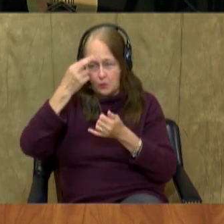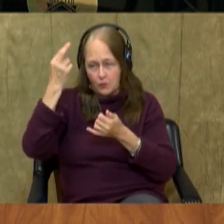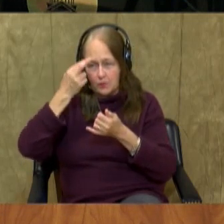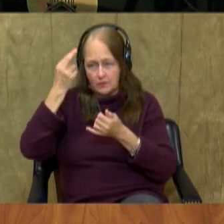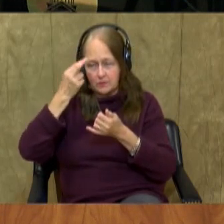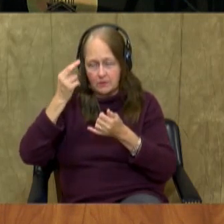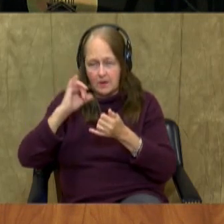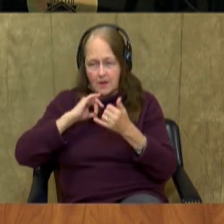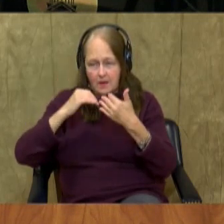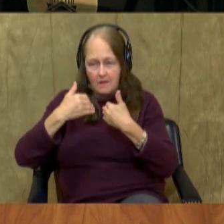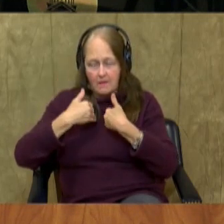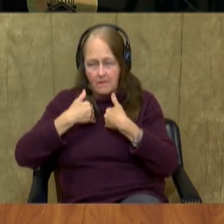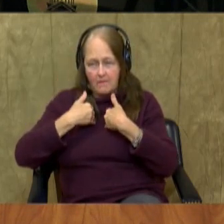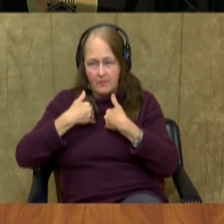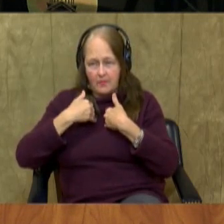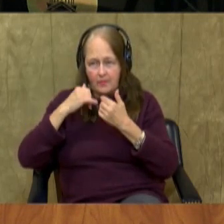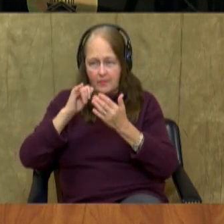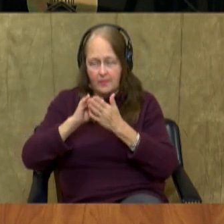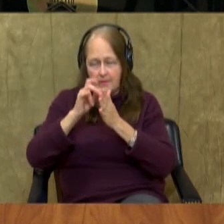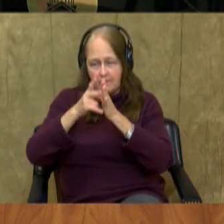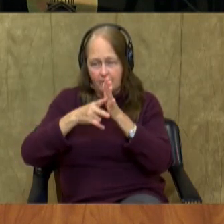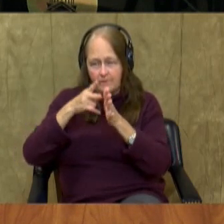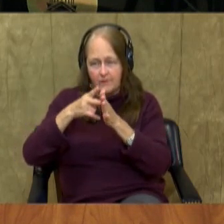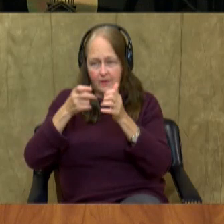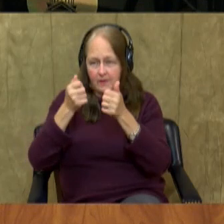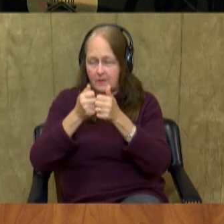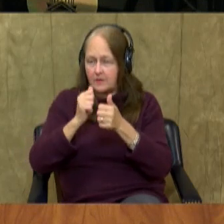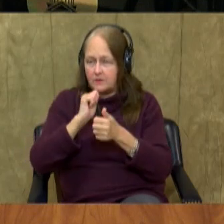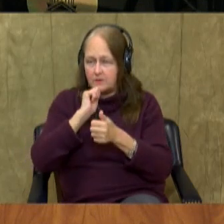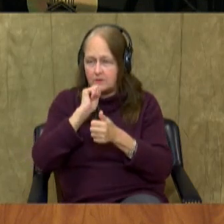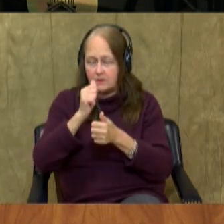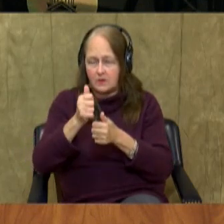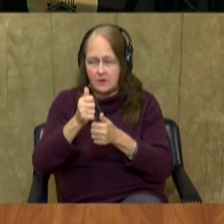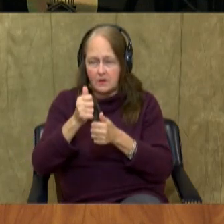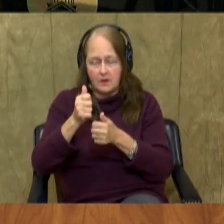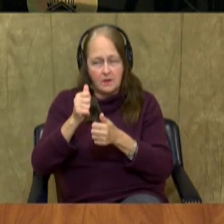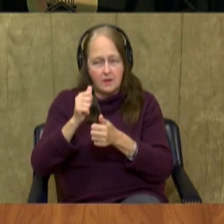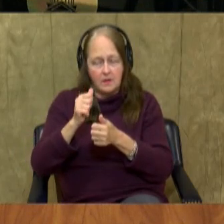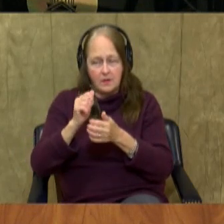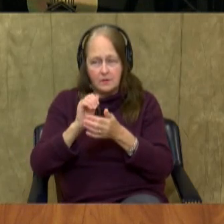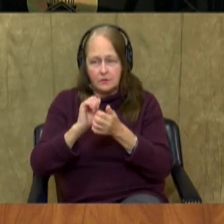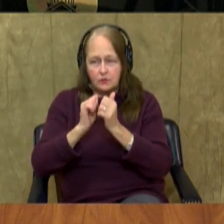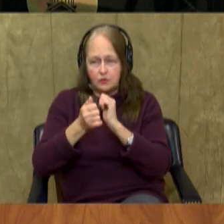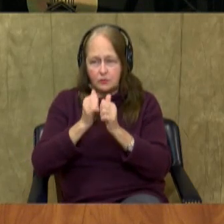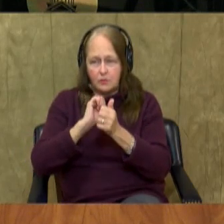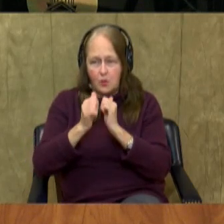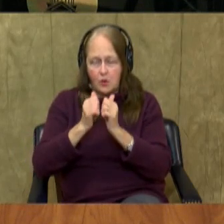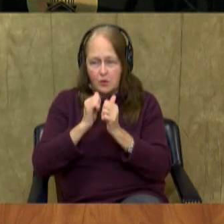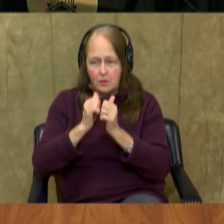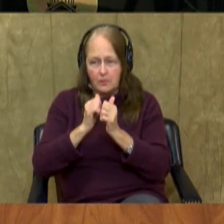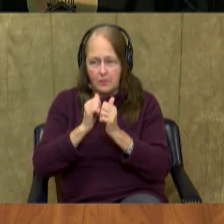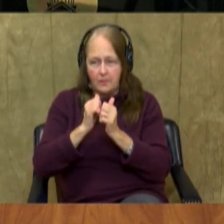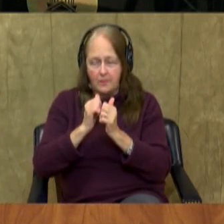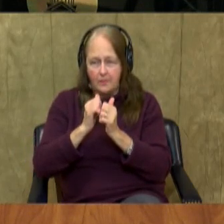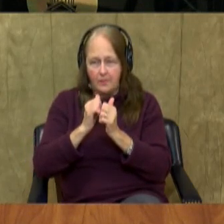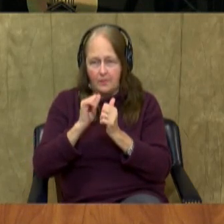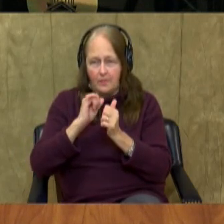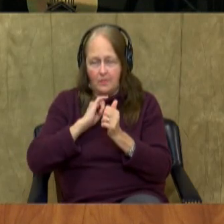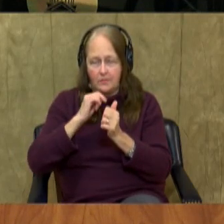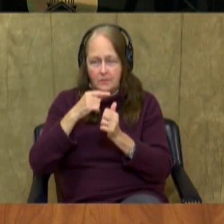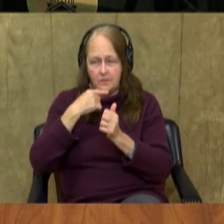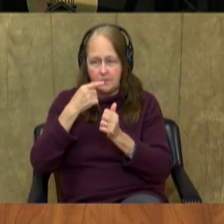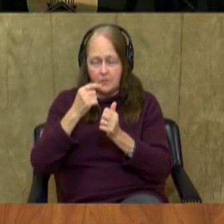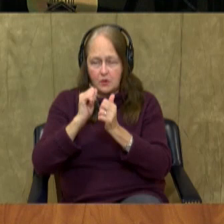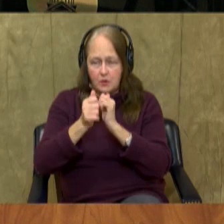do I have for stating that video games should not be considered a sport? Well, I stated